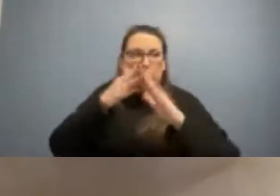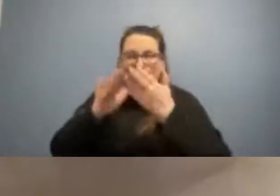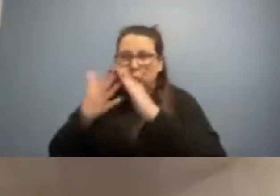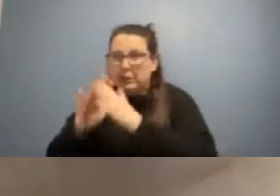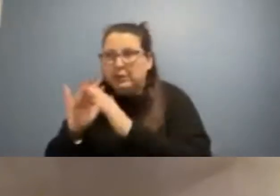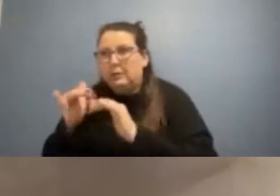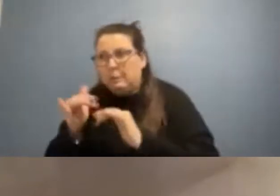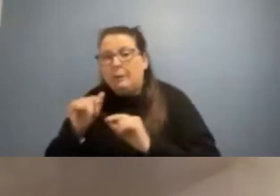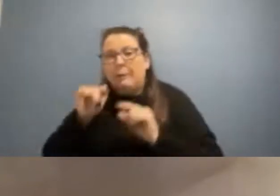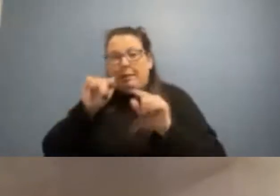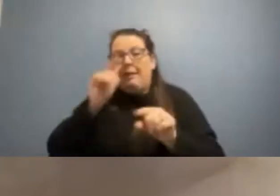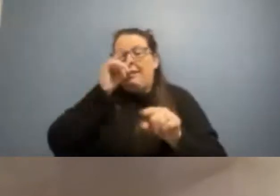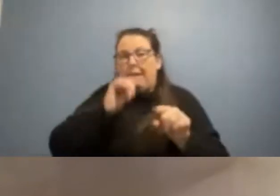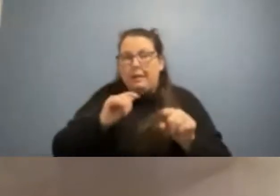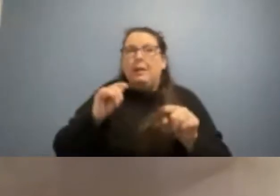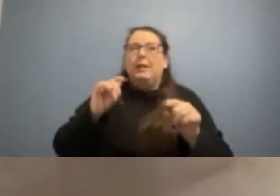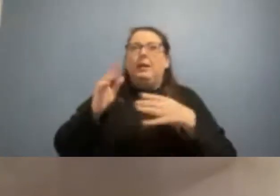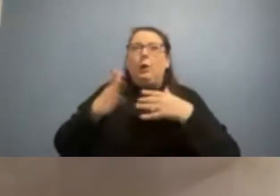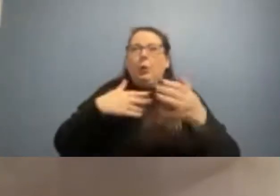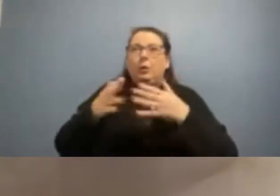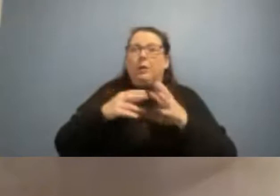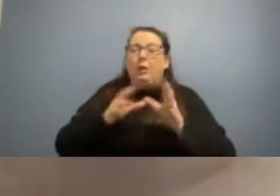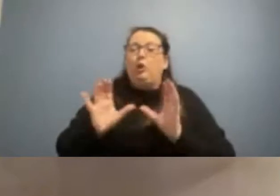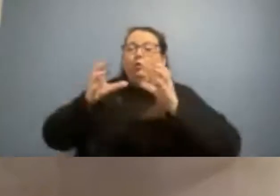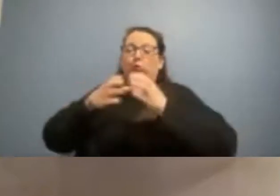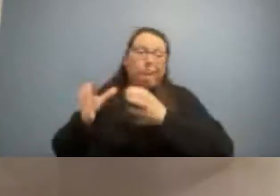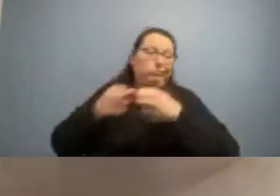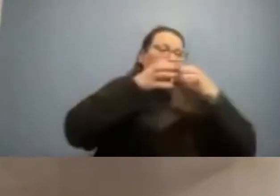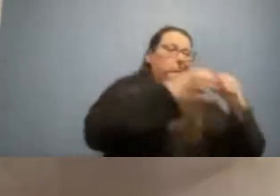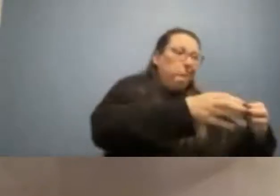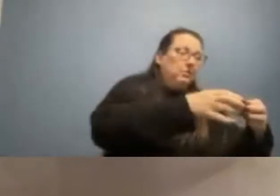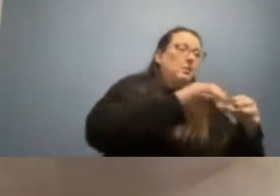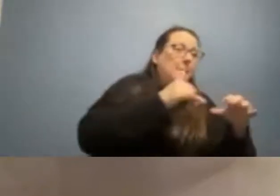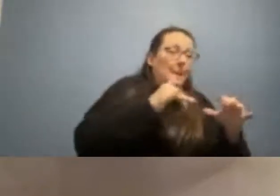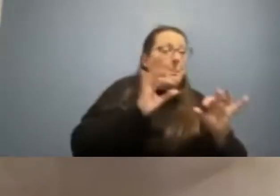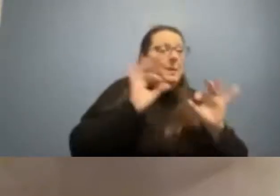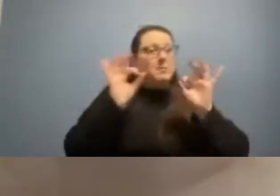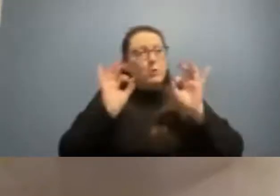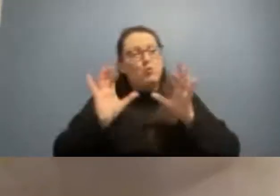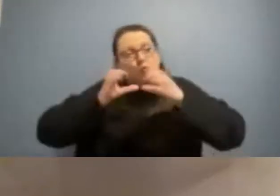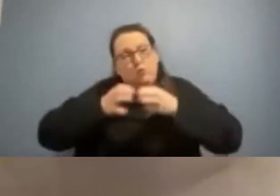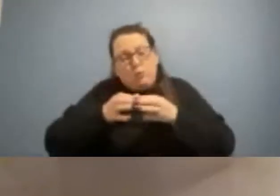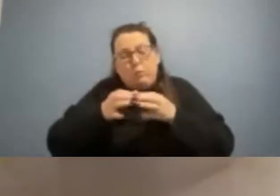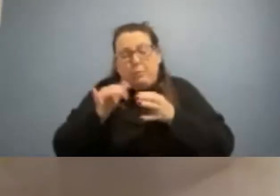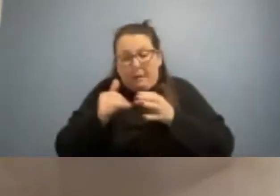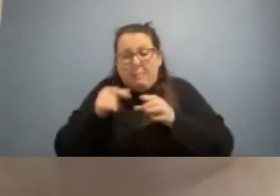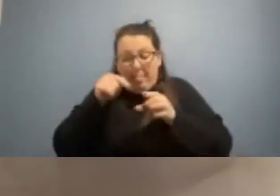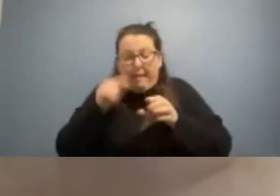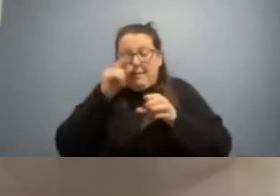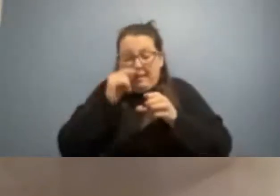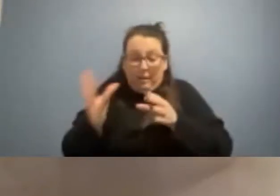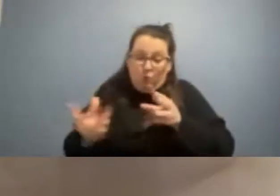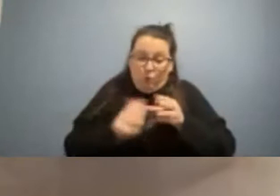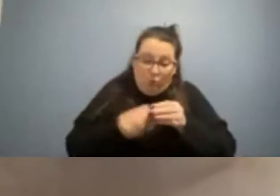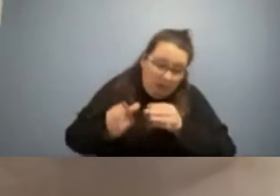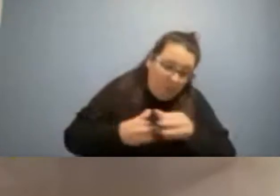vaccinated. And there is a move for us to look at having special days for special groups of people or other communities to go